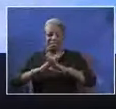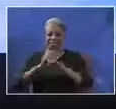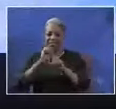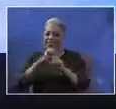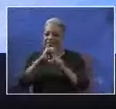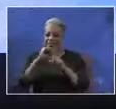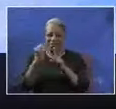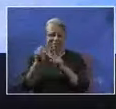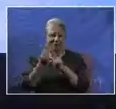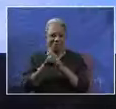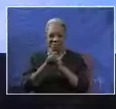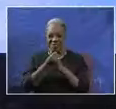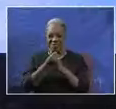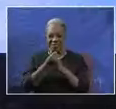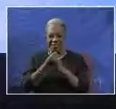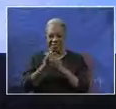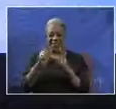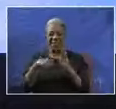lowered his hand